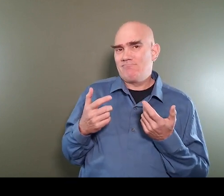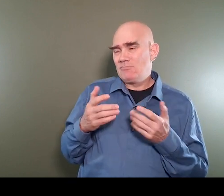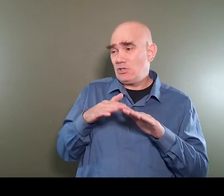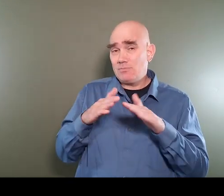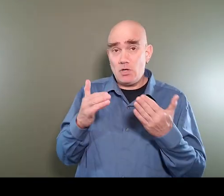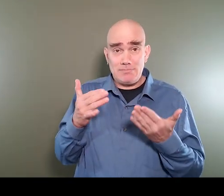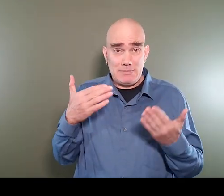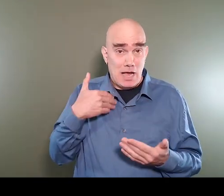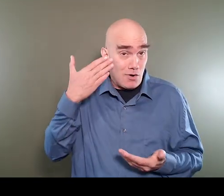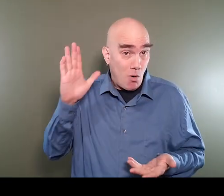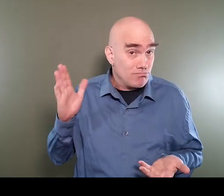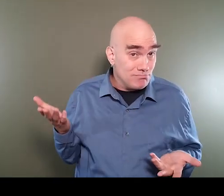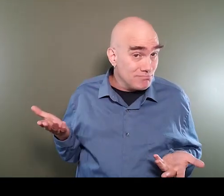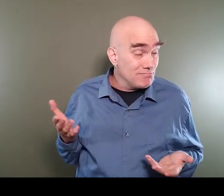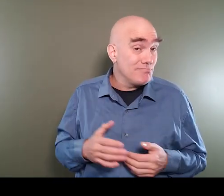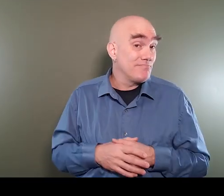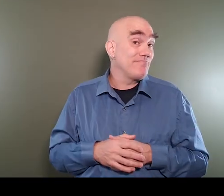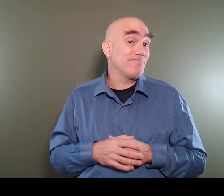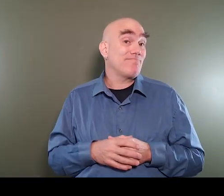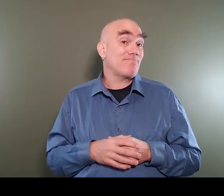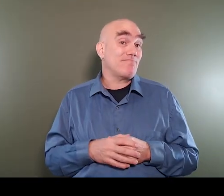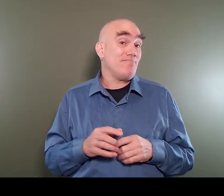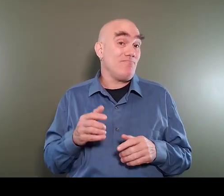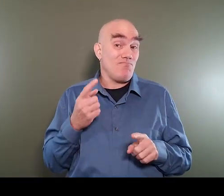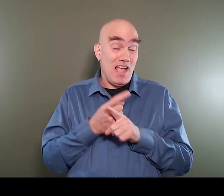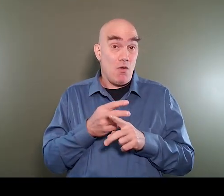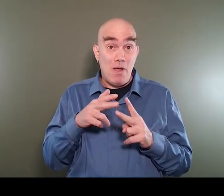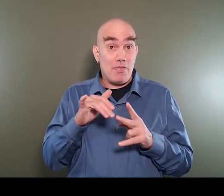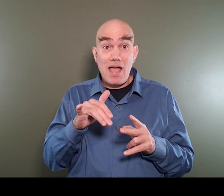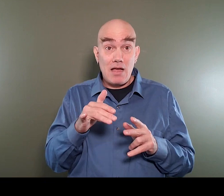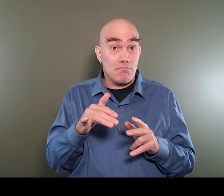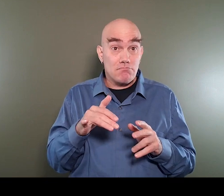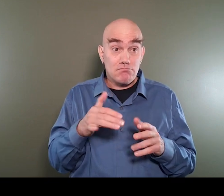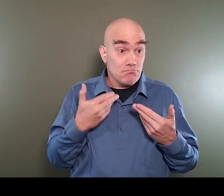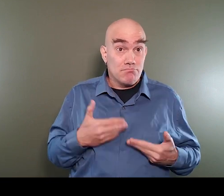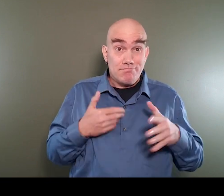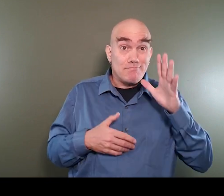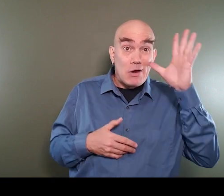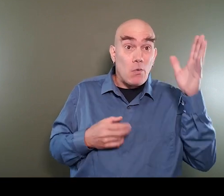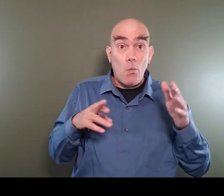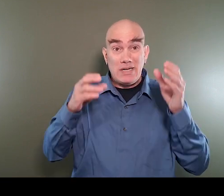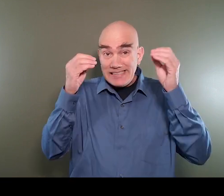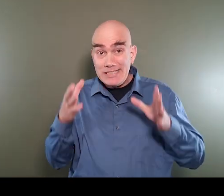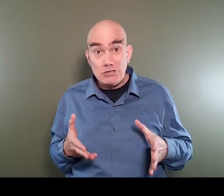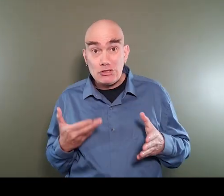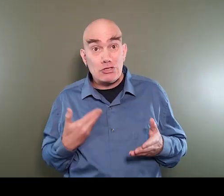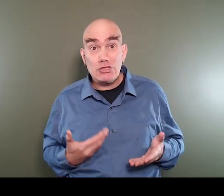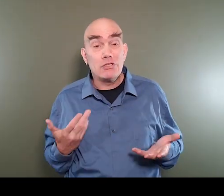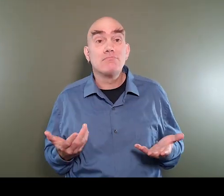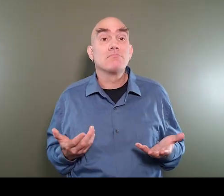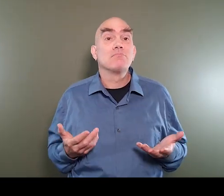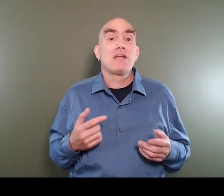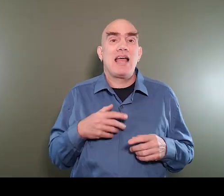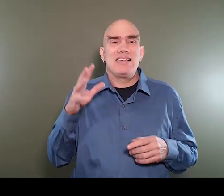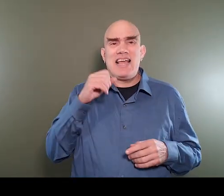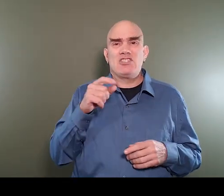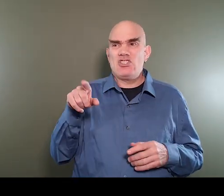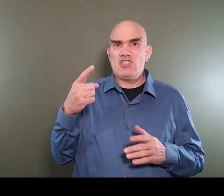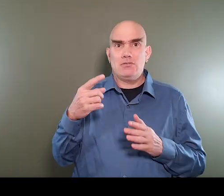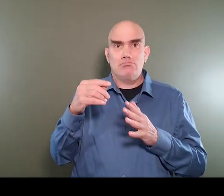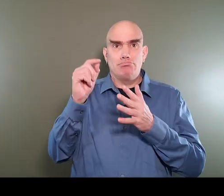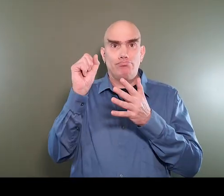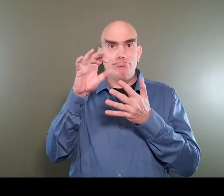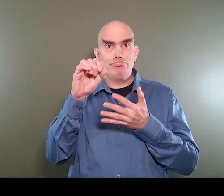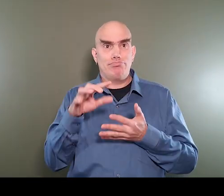to learn about children's books that I might not be aware of, right? Whether that's as a parent or a teacher,